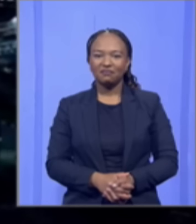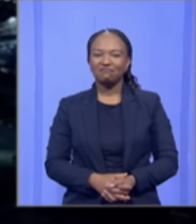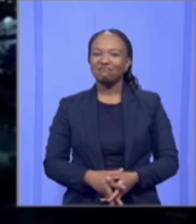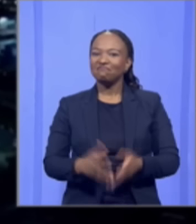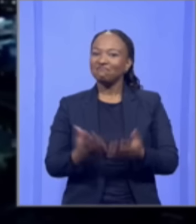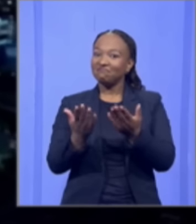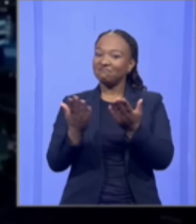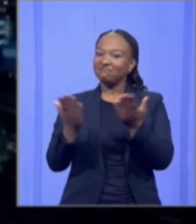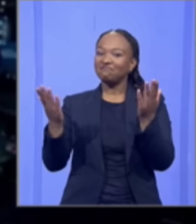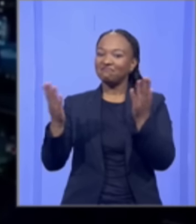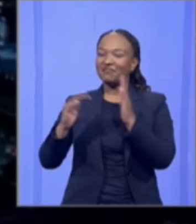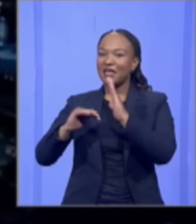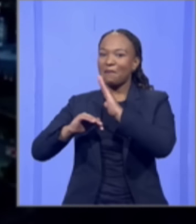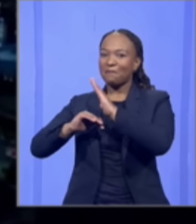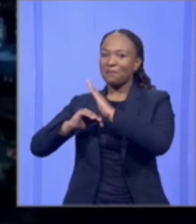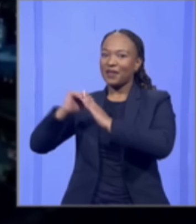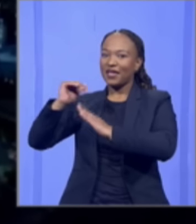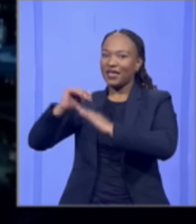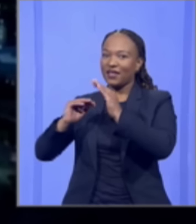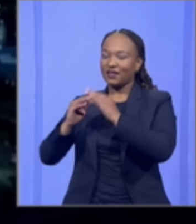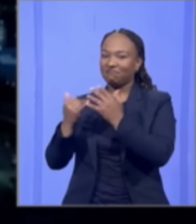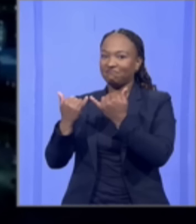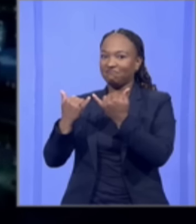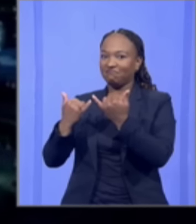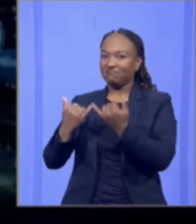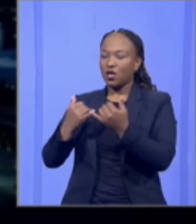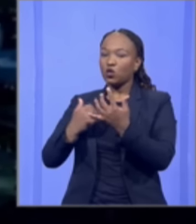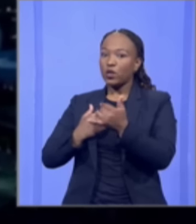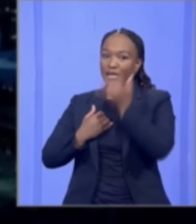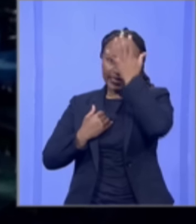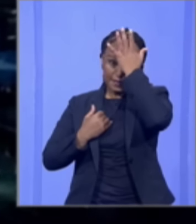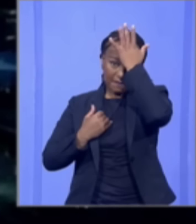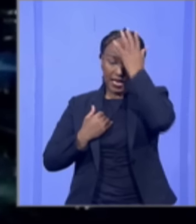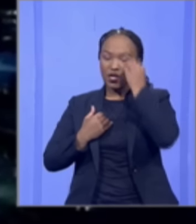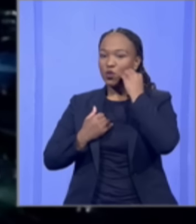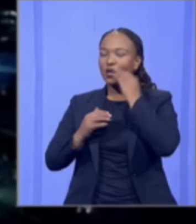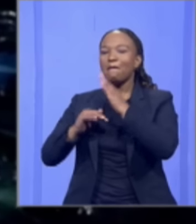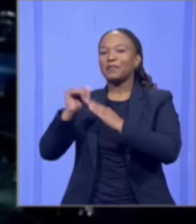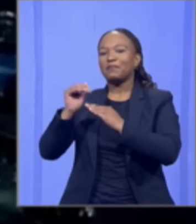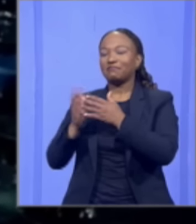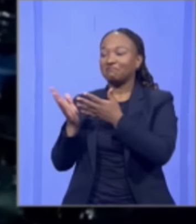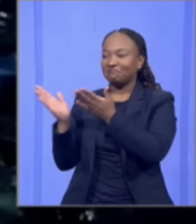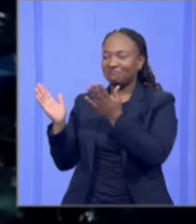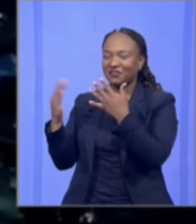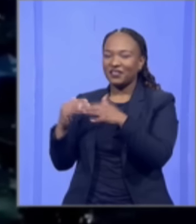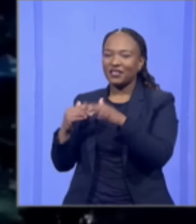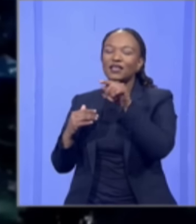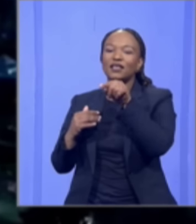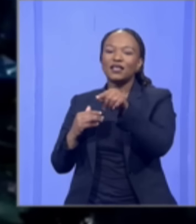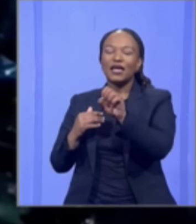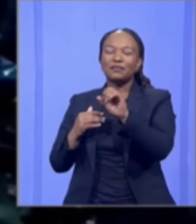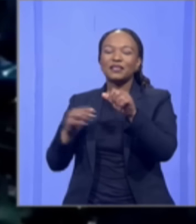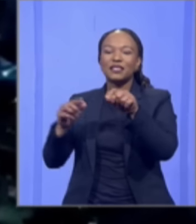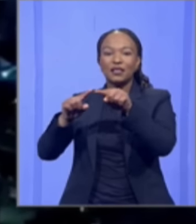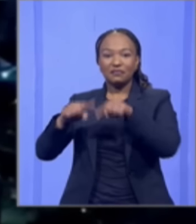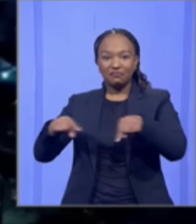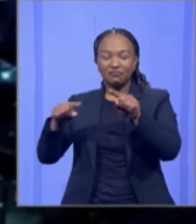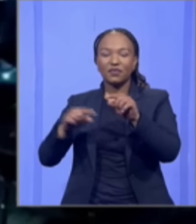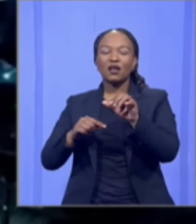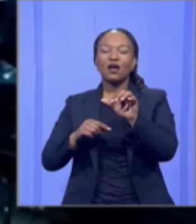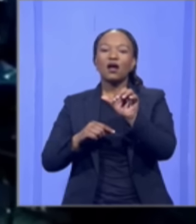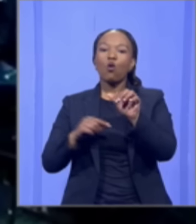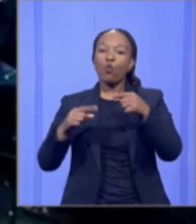molotšana o re goroša go ditaba tša Sepedi e re ke ya seswai gomme seswantšho se ke dikantoro tša moago wa SABC ka Auckland Park rena re